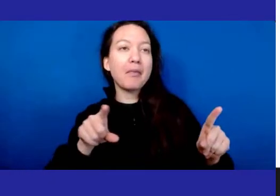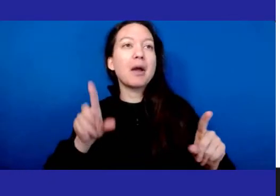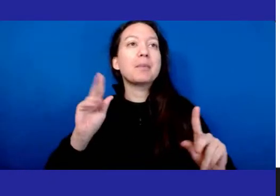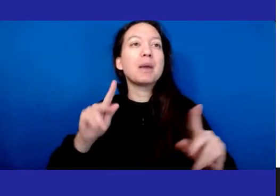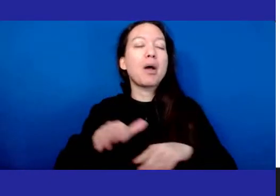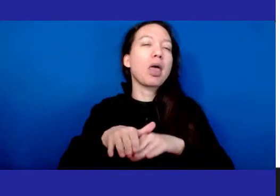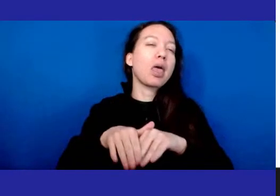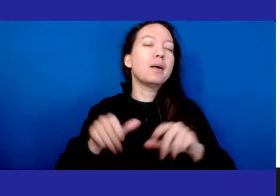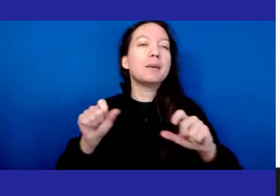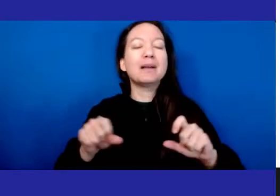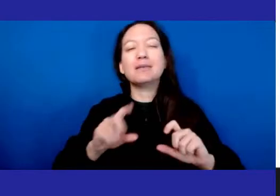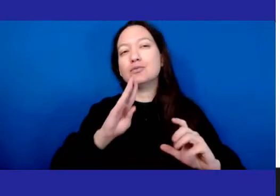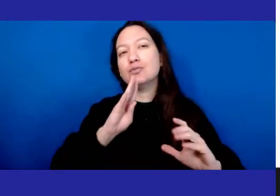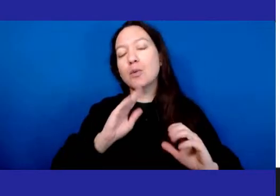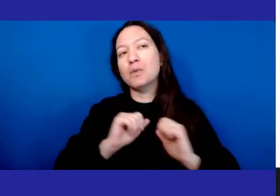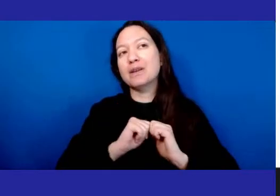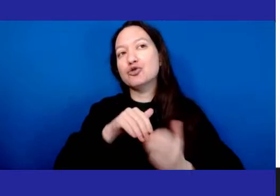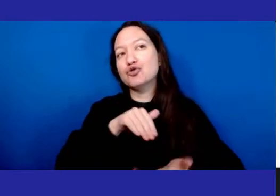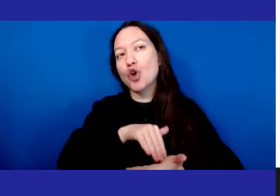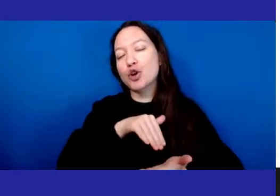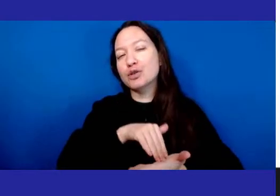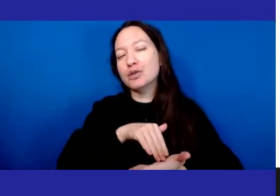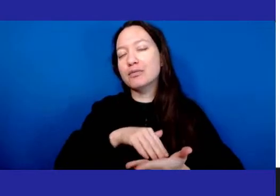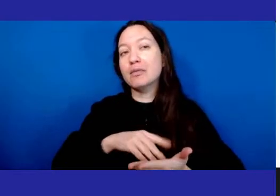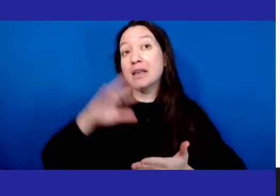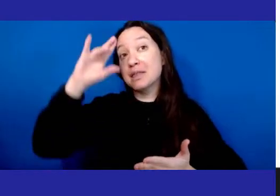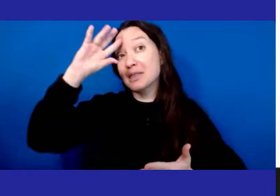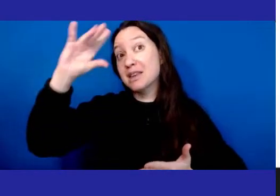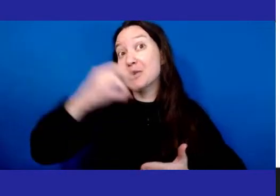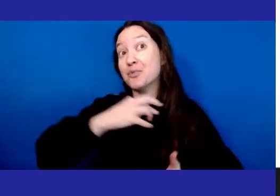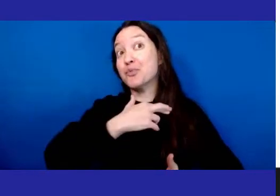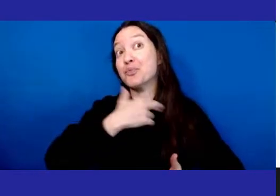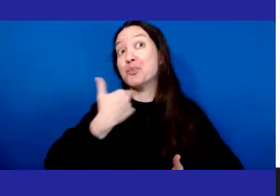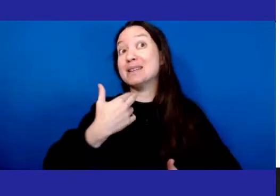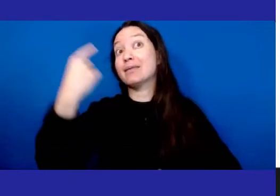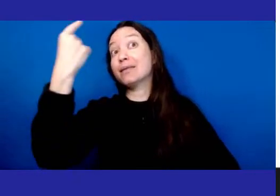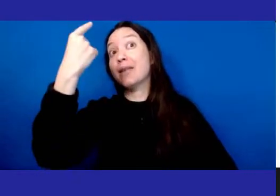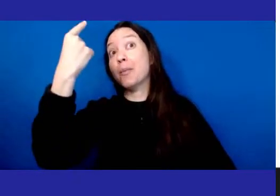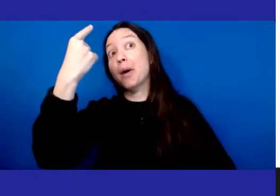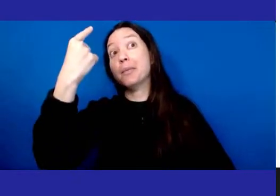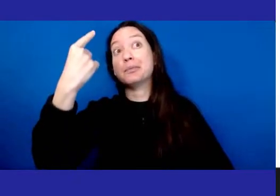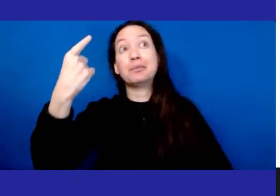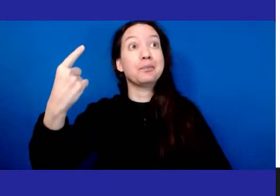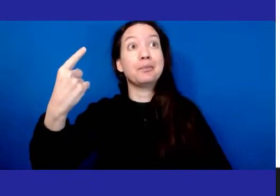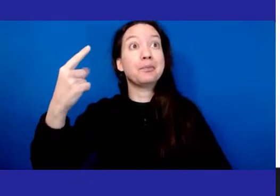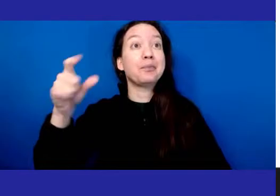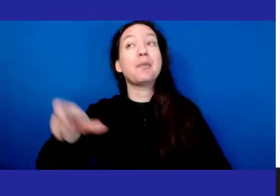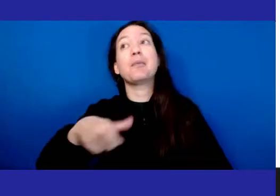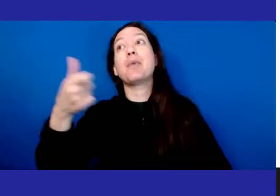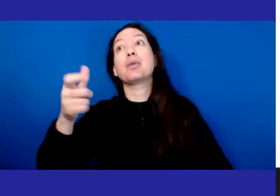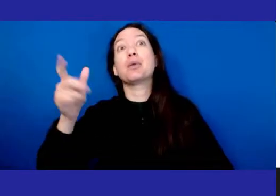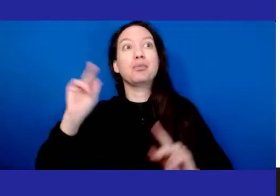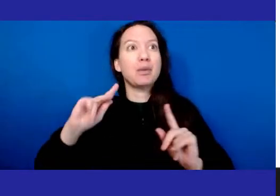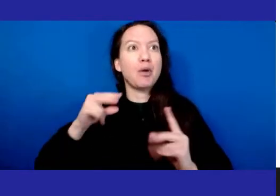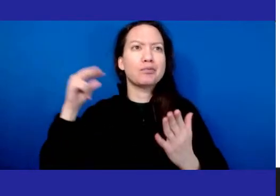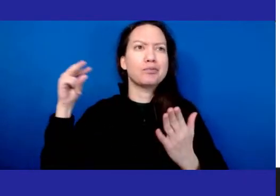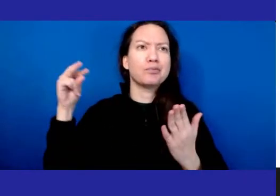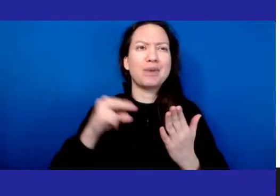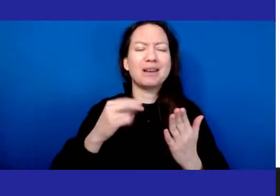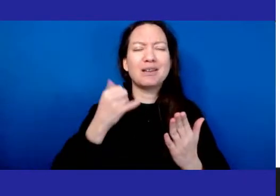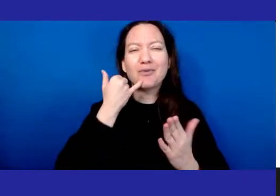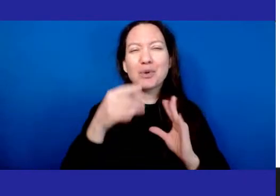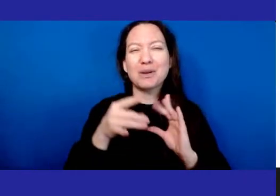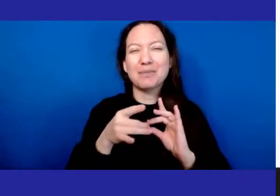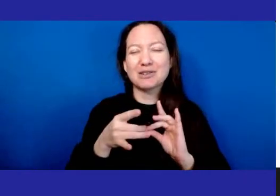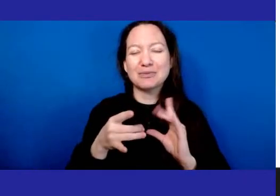to their doctors on a theoretical risk that somebody is having other people read their phone messages.